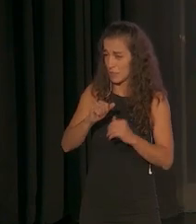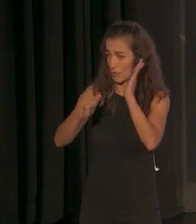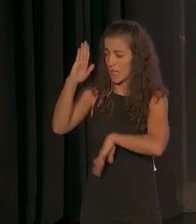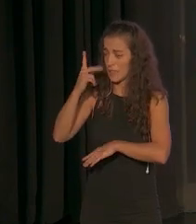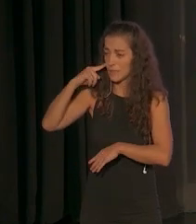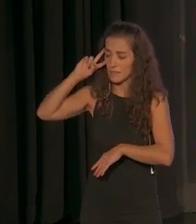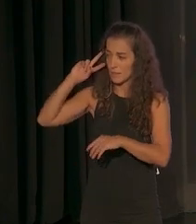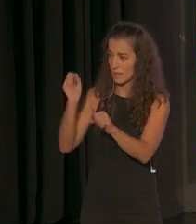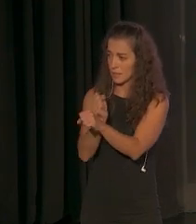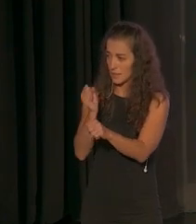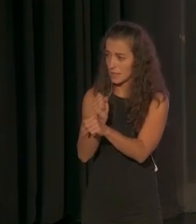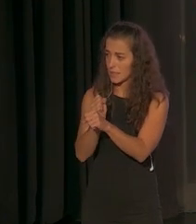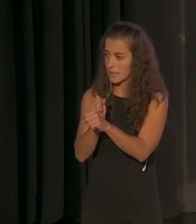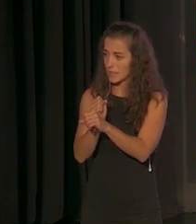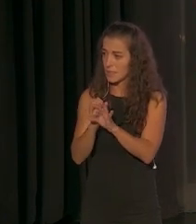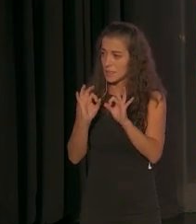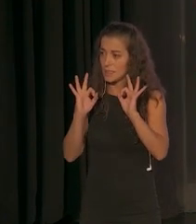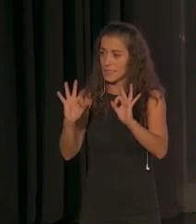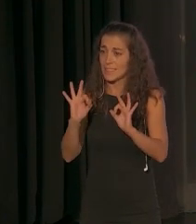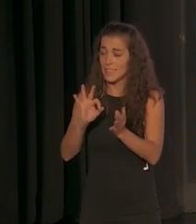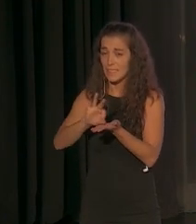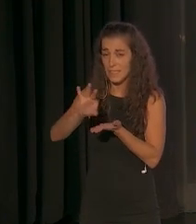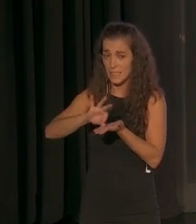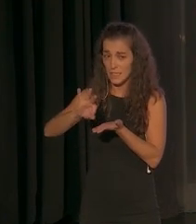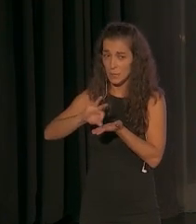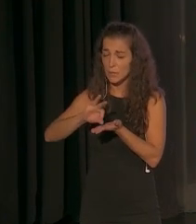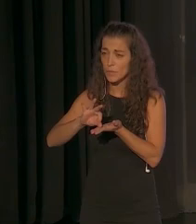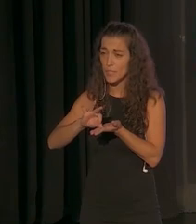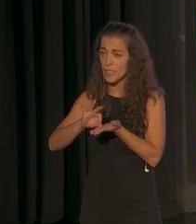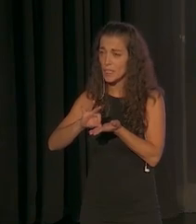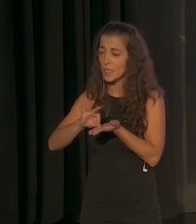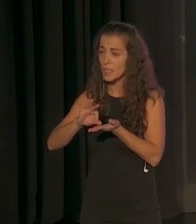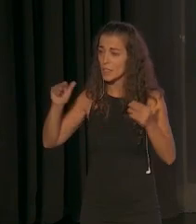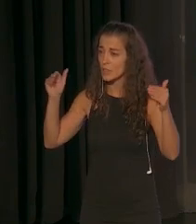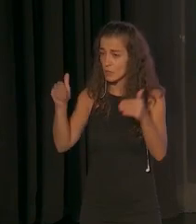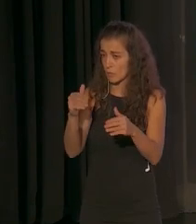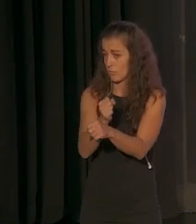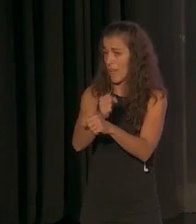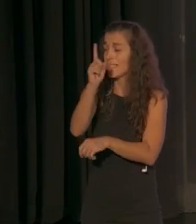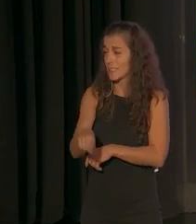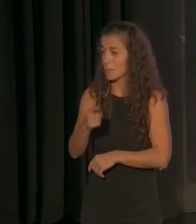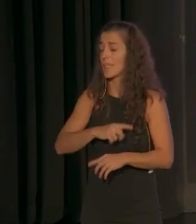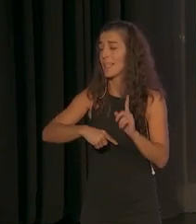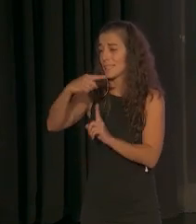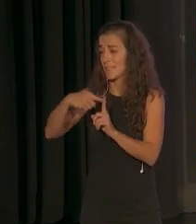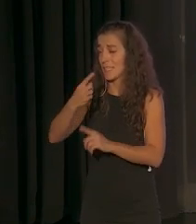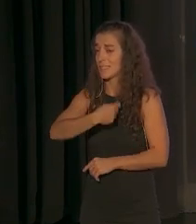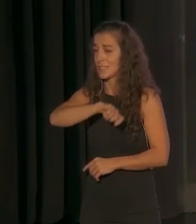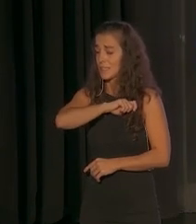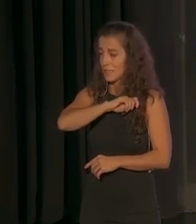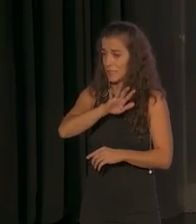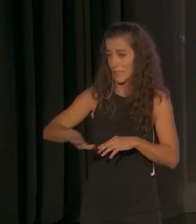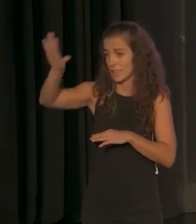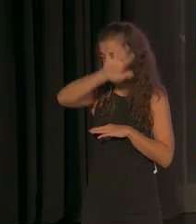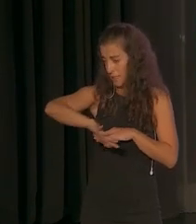with the users of our services, and she has more than 30 years of experience as a direct provider of services, but also as a state, local,